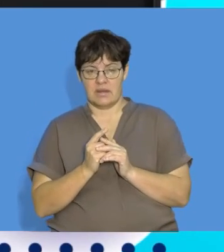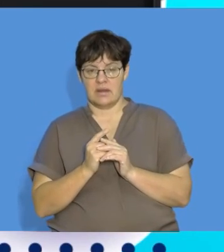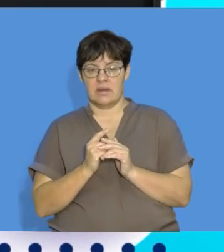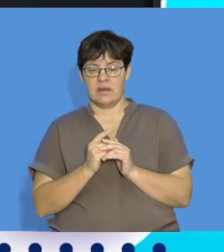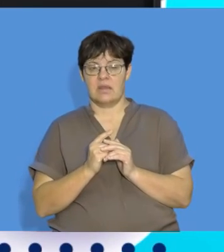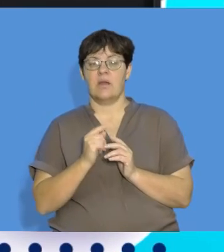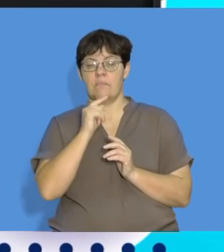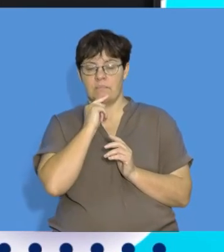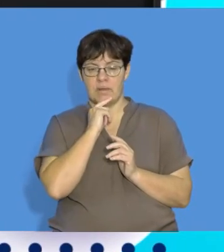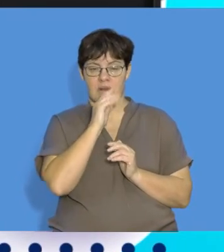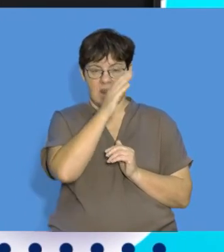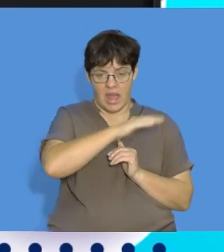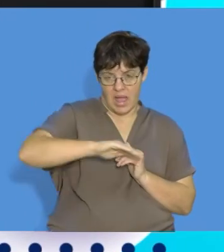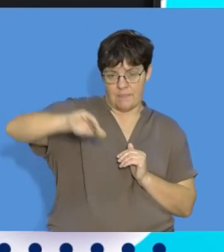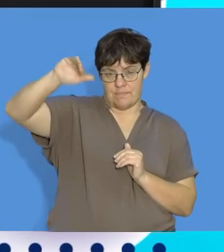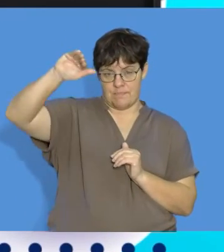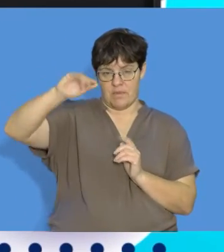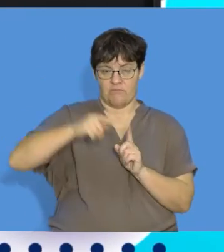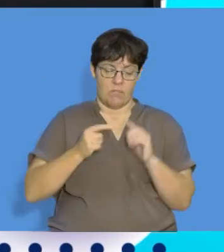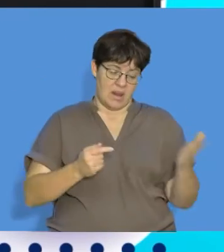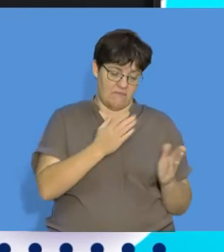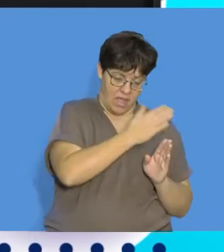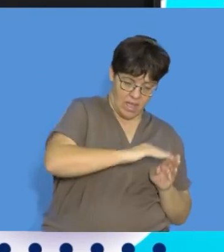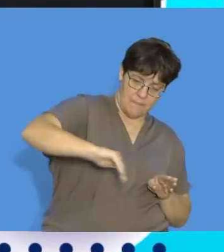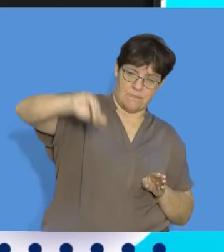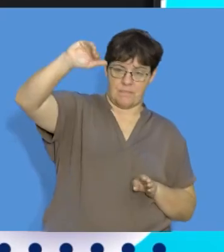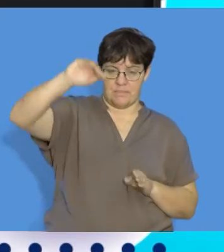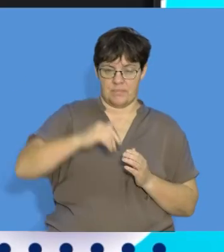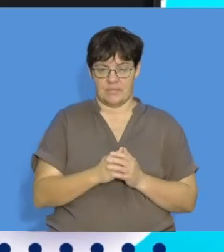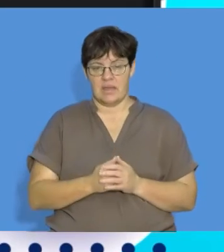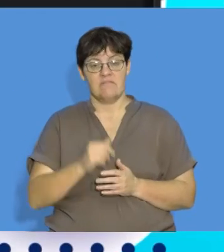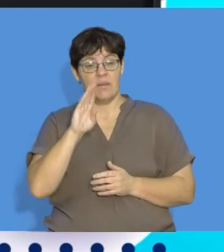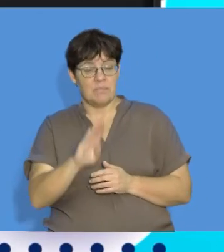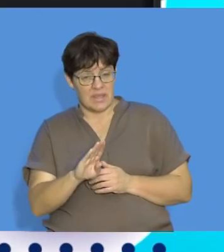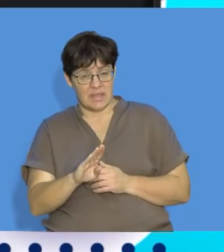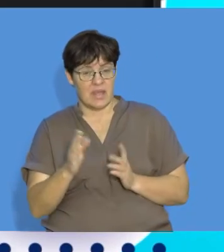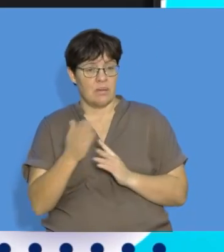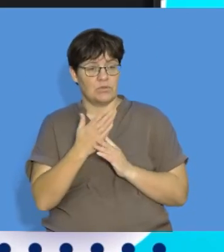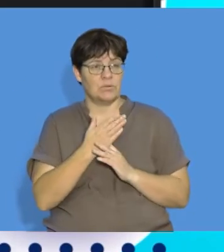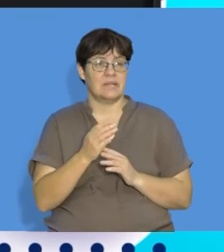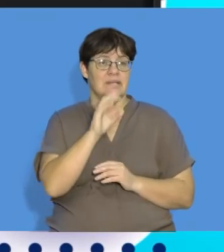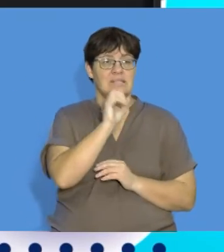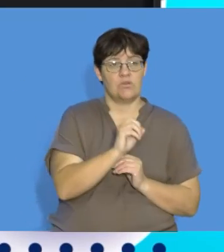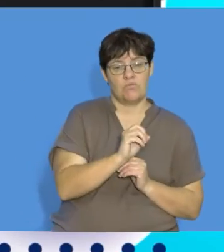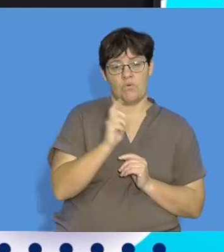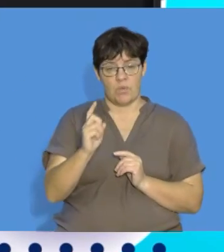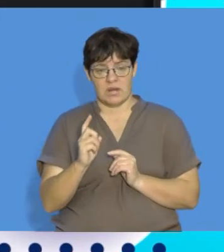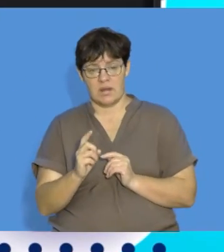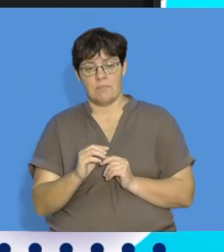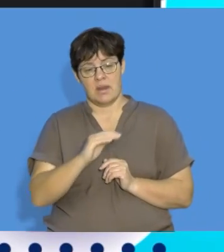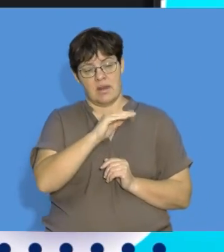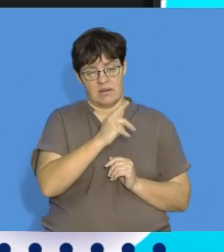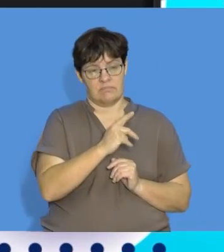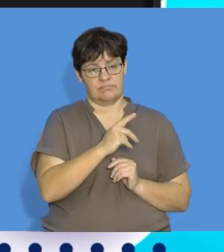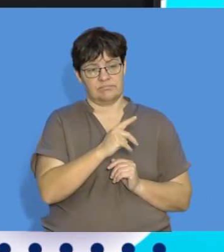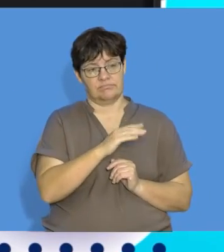is an increasing function, meaning it is going up from left to right. If b is between 0 and